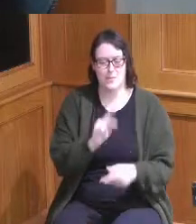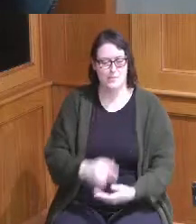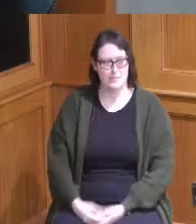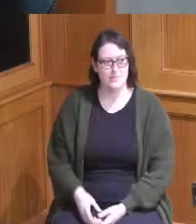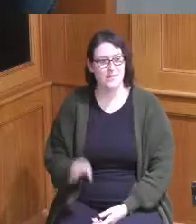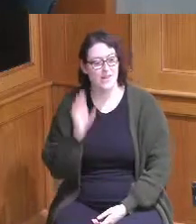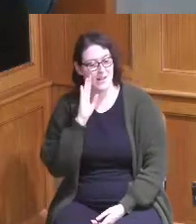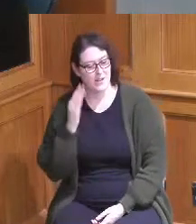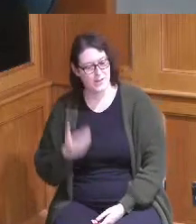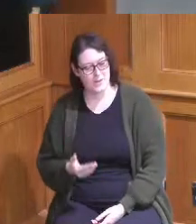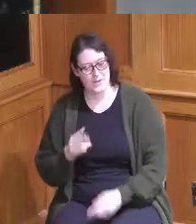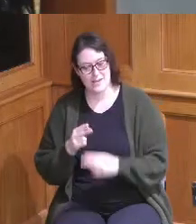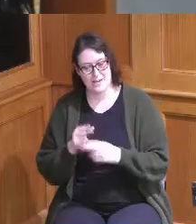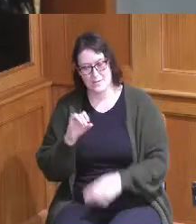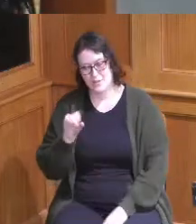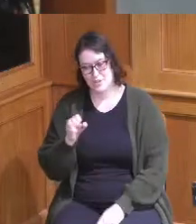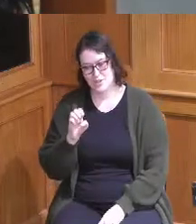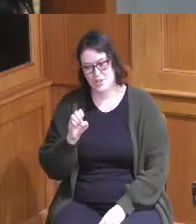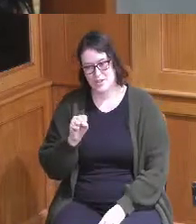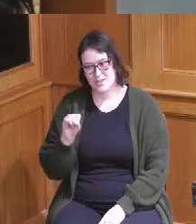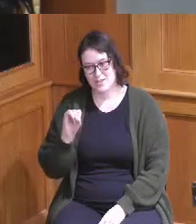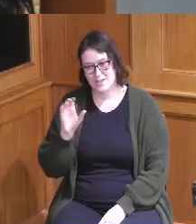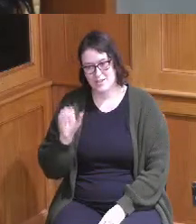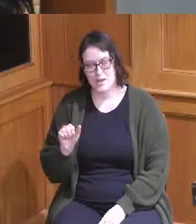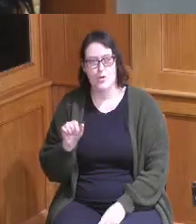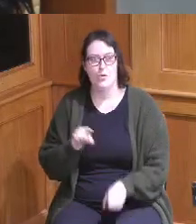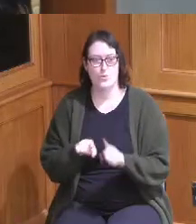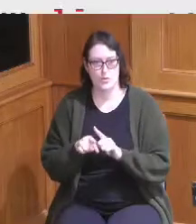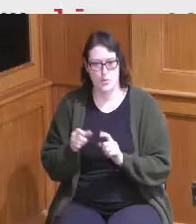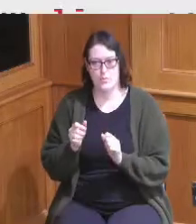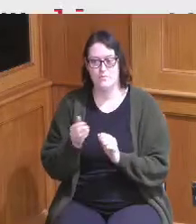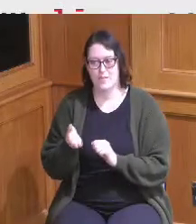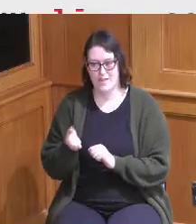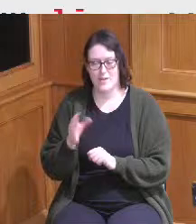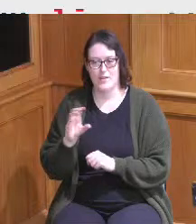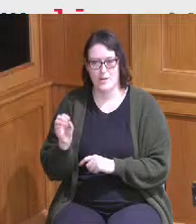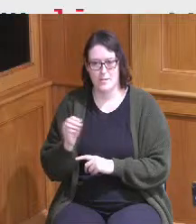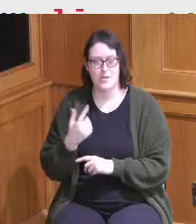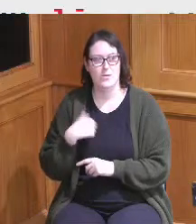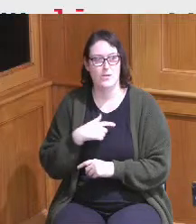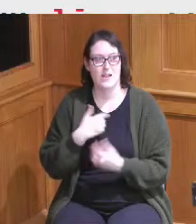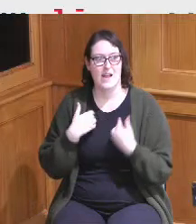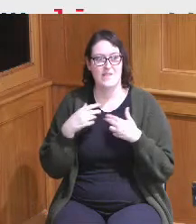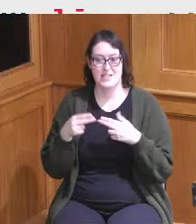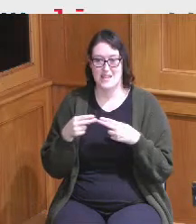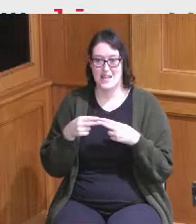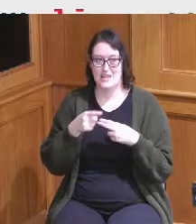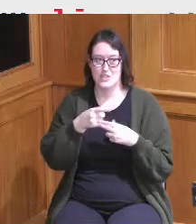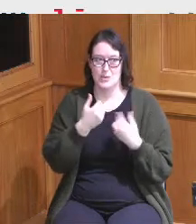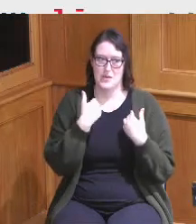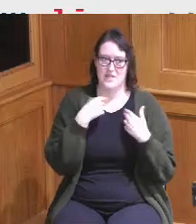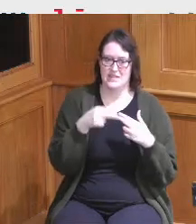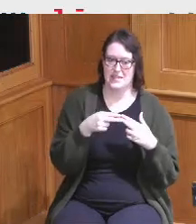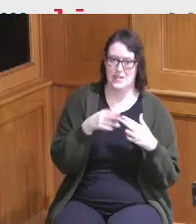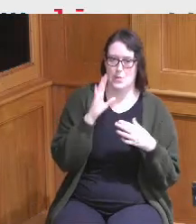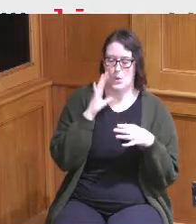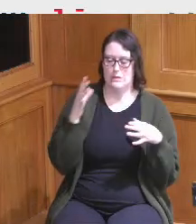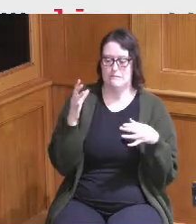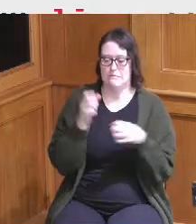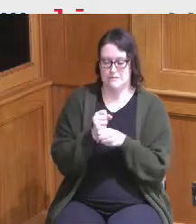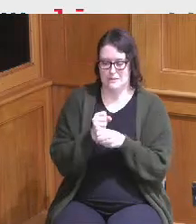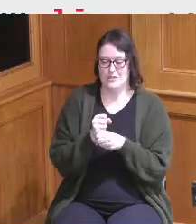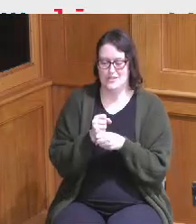Hi, my name is Jessica with Crystal, also with Cradle Cincinnati. We brought a slide deck today. You have all the slides. We are going to do a shortened version of